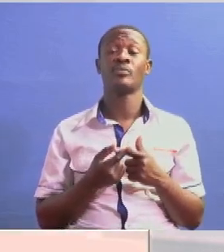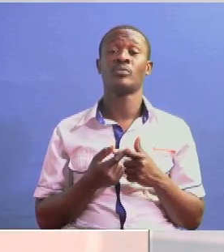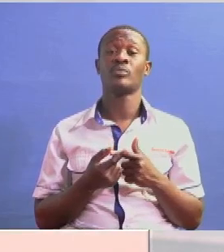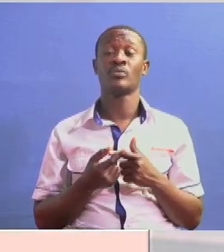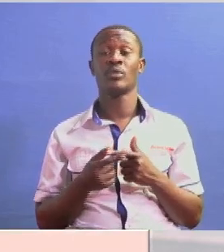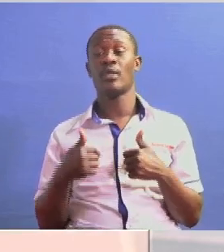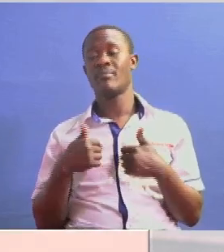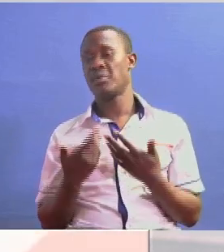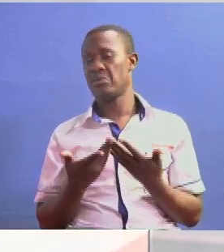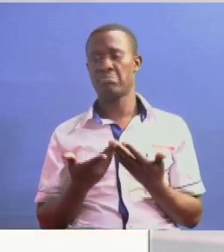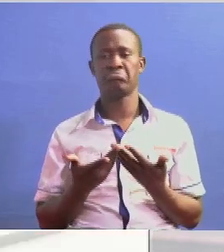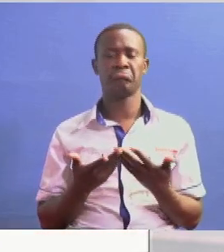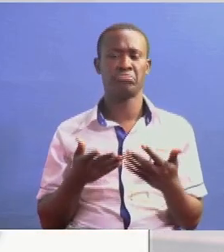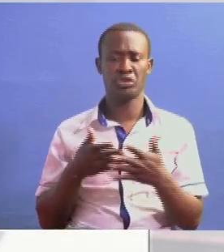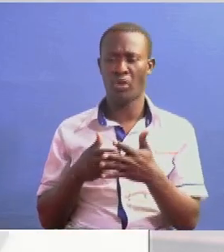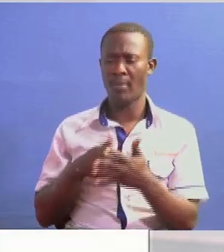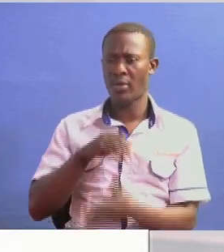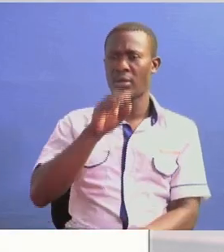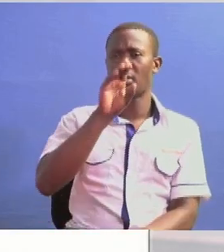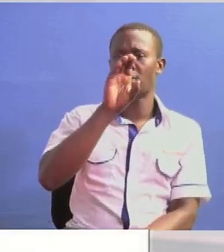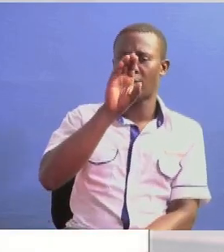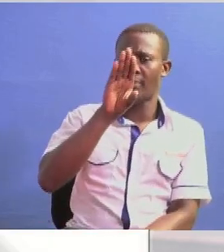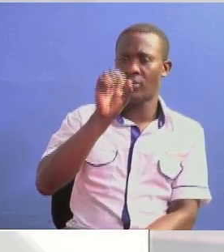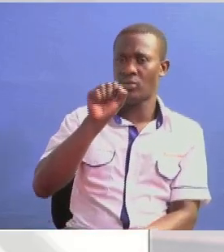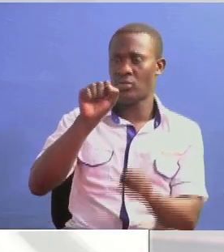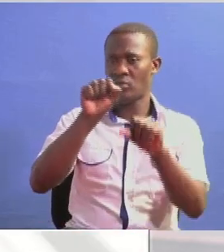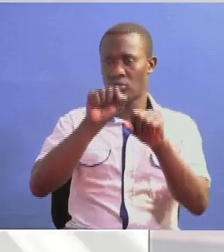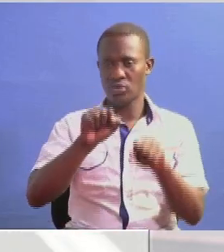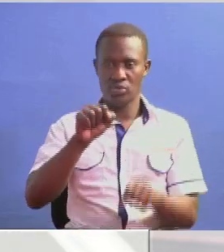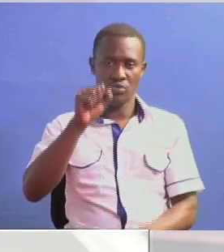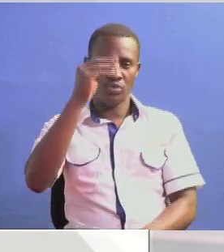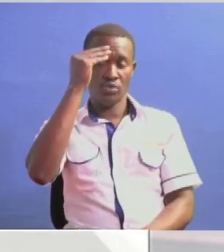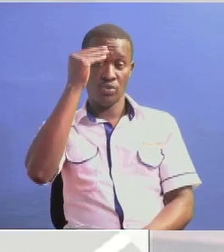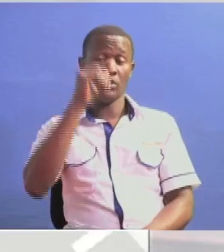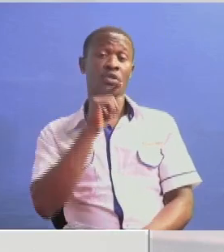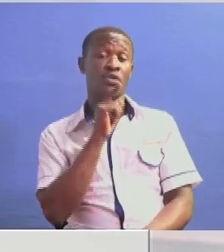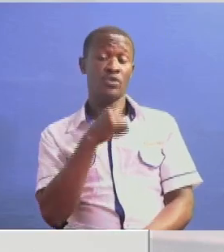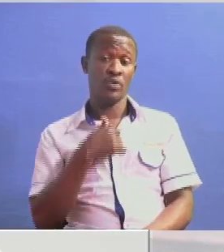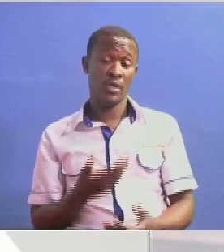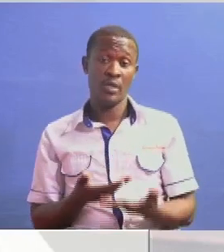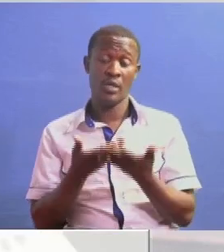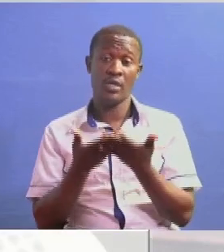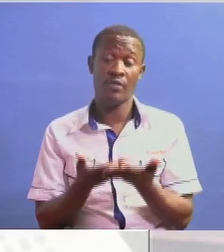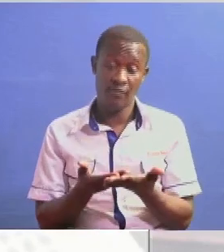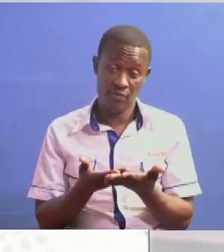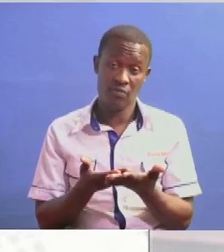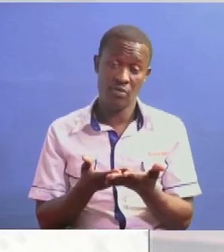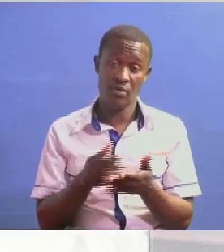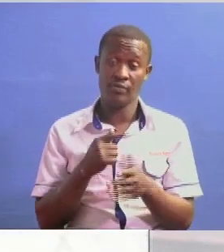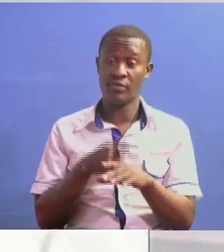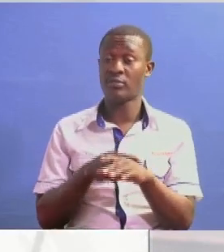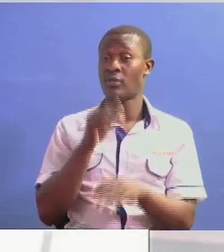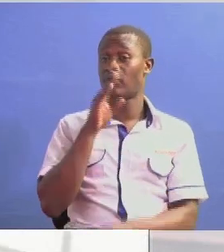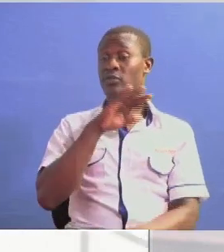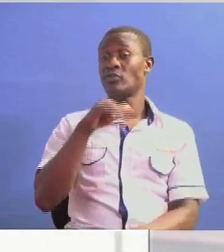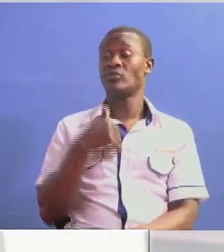might derail this, CBC system of education. So give me your account on this, even as we wind up